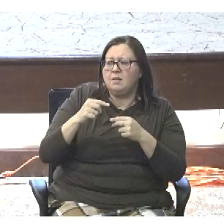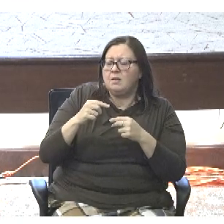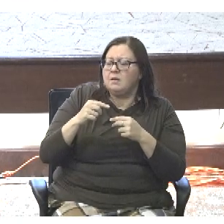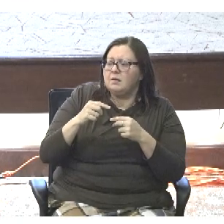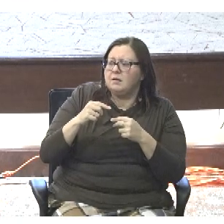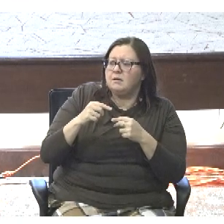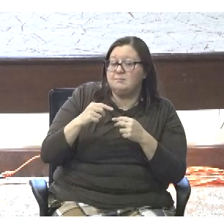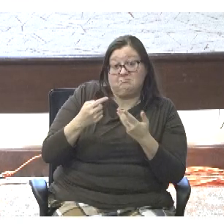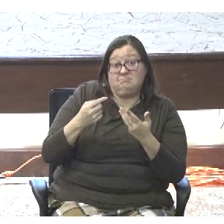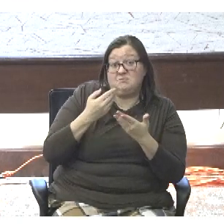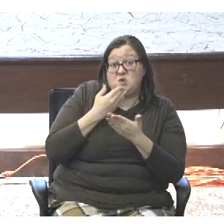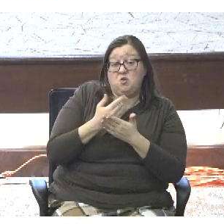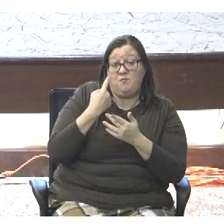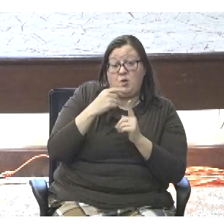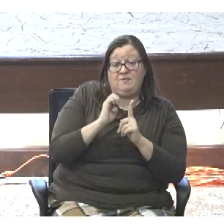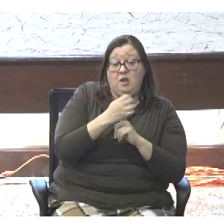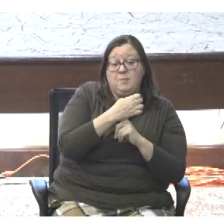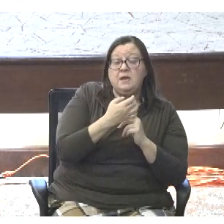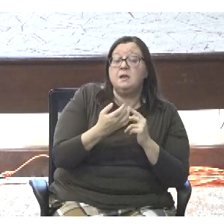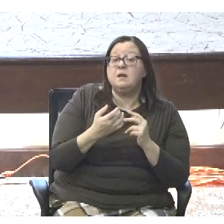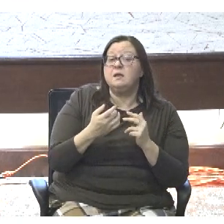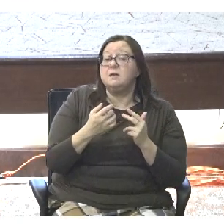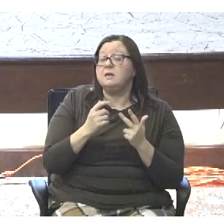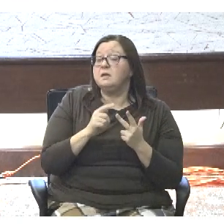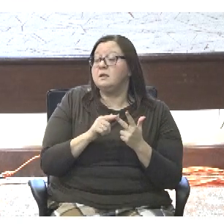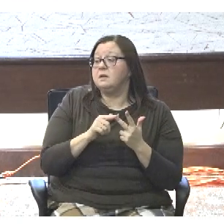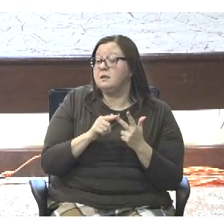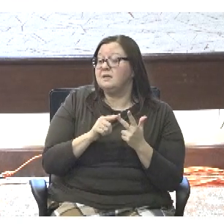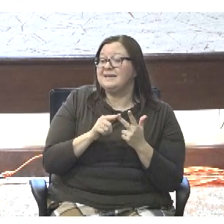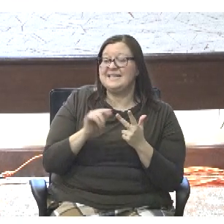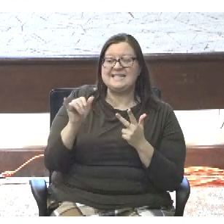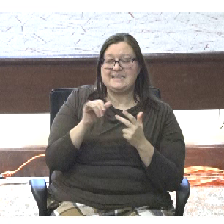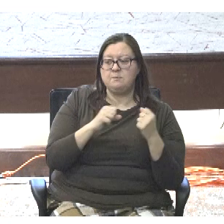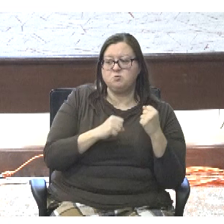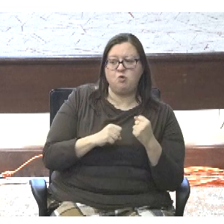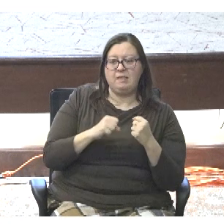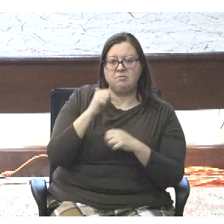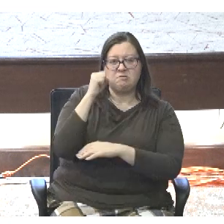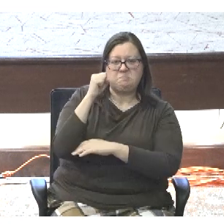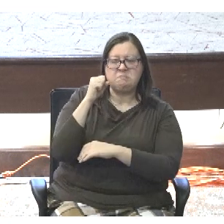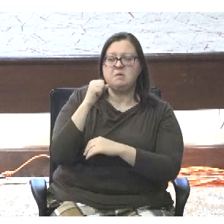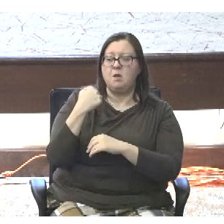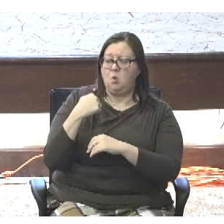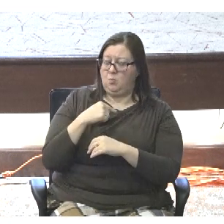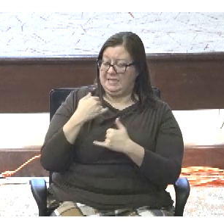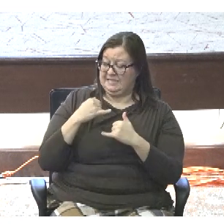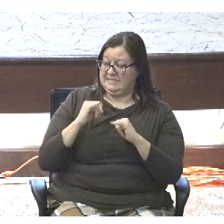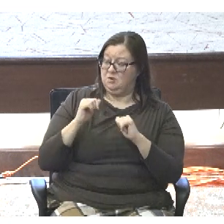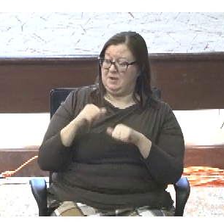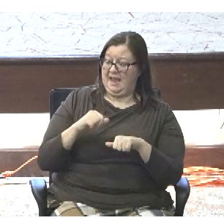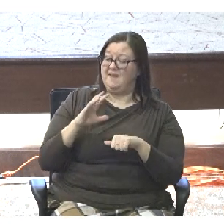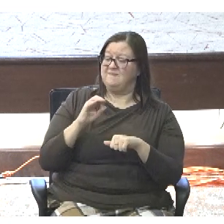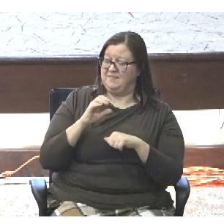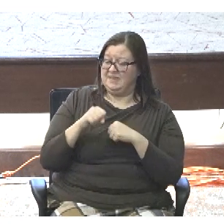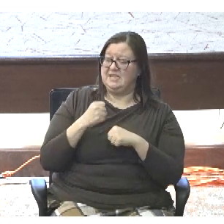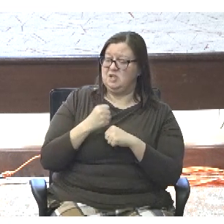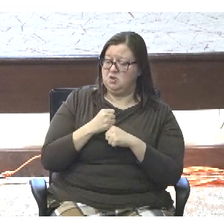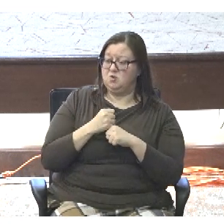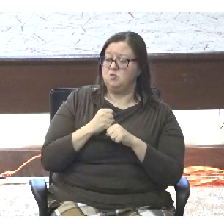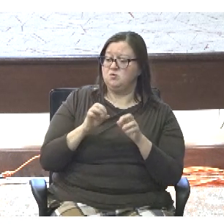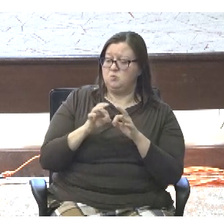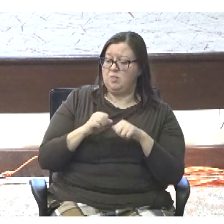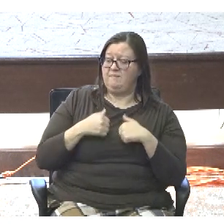great footprint, but also it gave us almost the same strength, so much so that we're still able to get a 50-year design